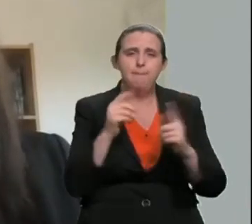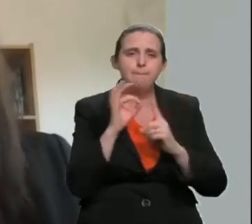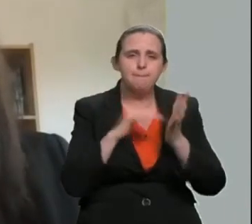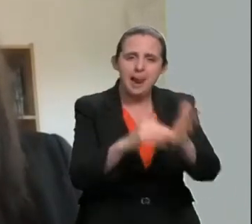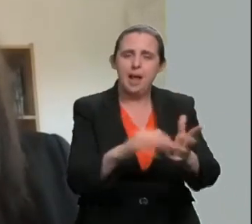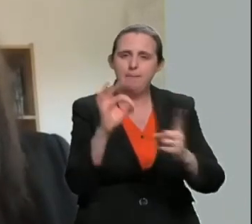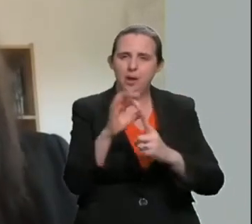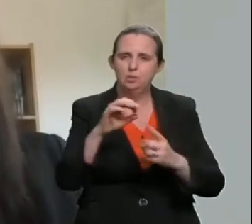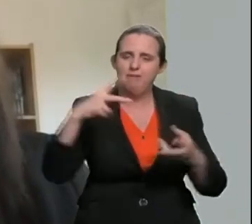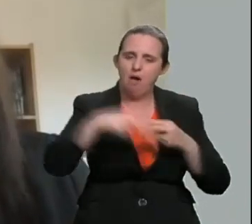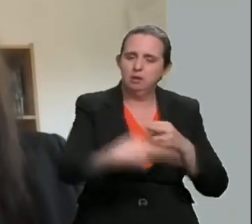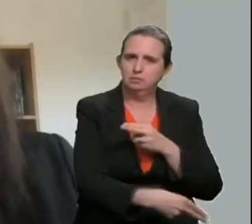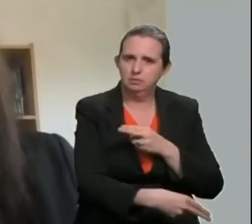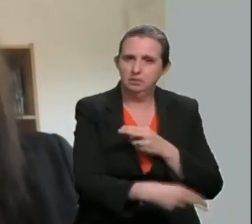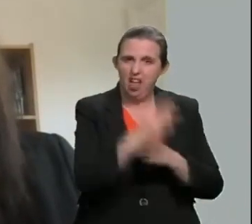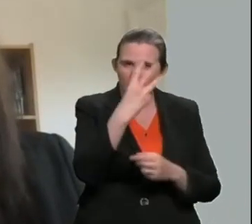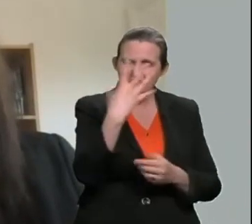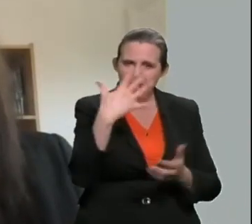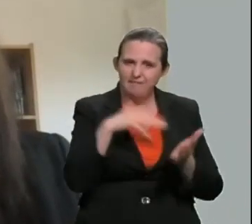in the council tax budget for